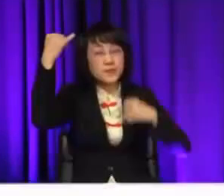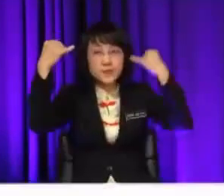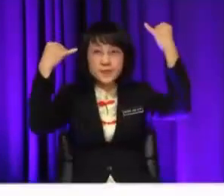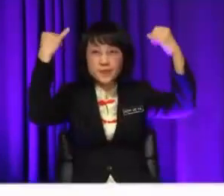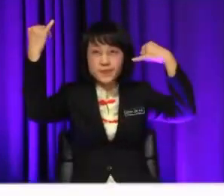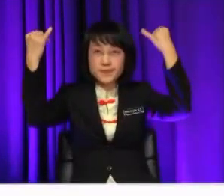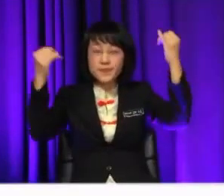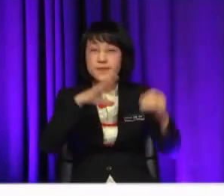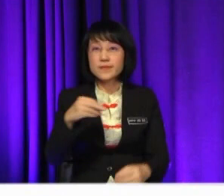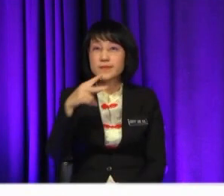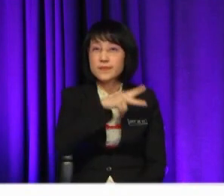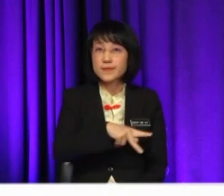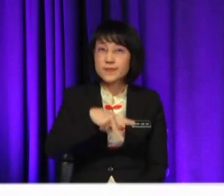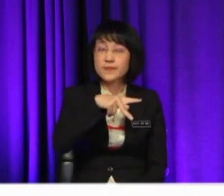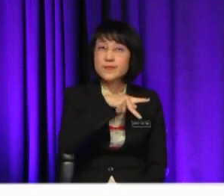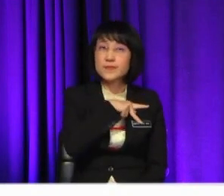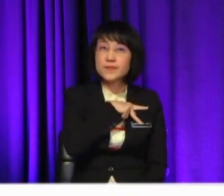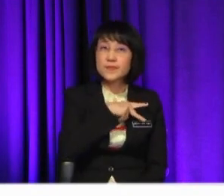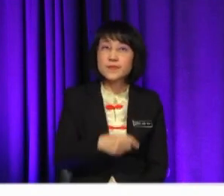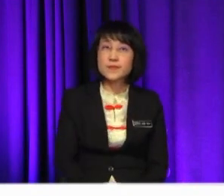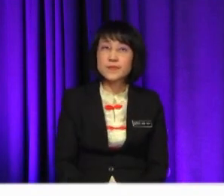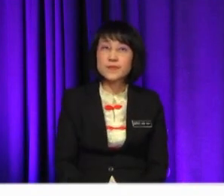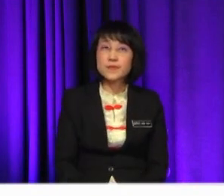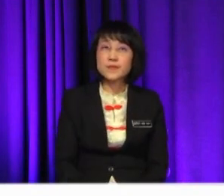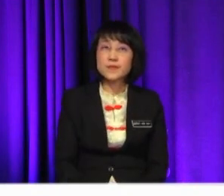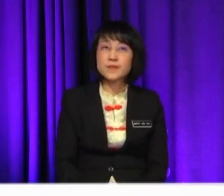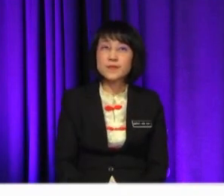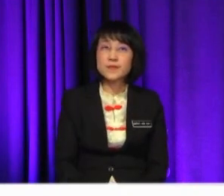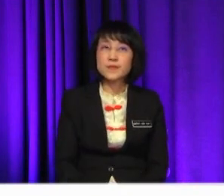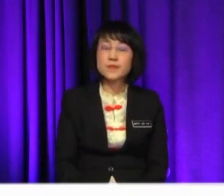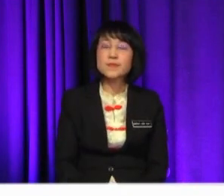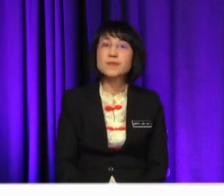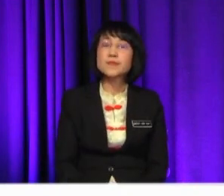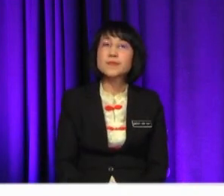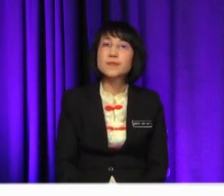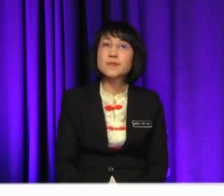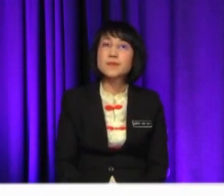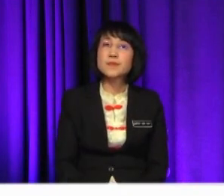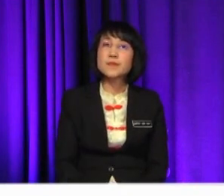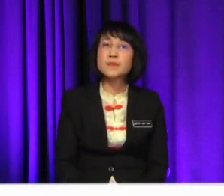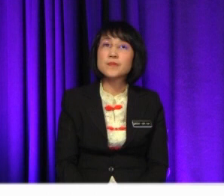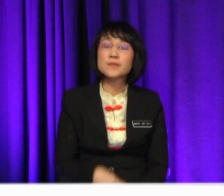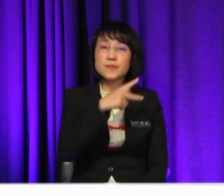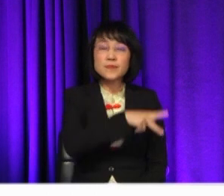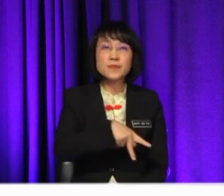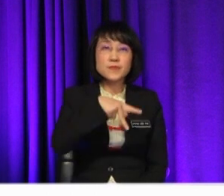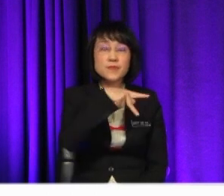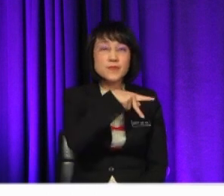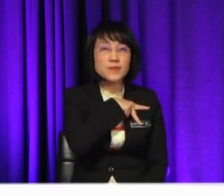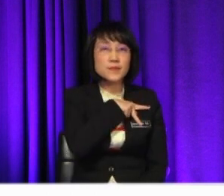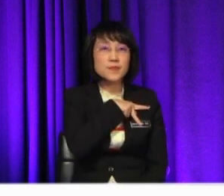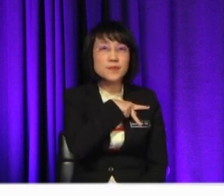Now, for this poem, we can't do without personification. Personification is